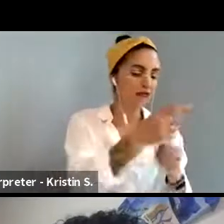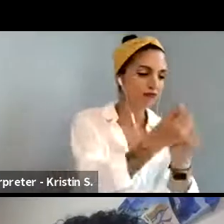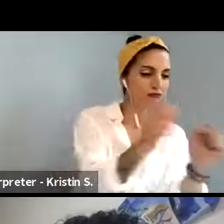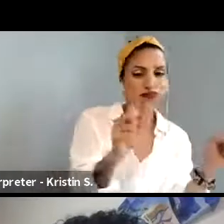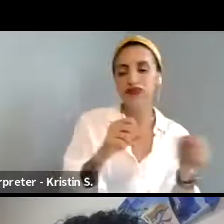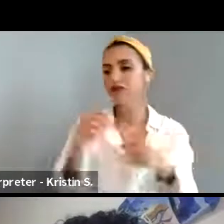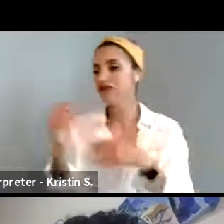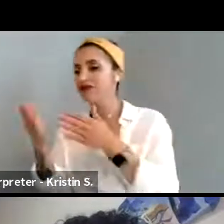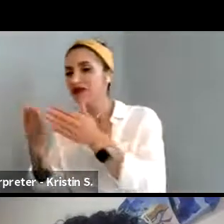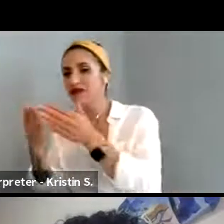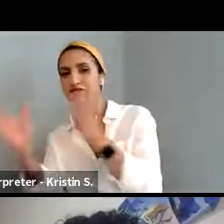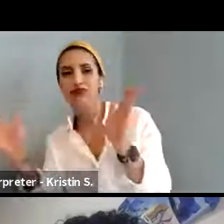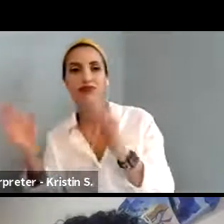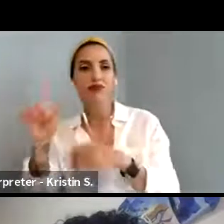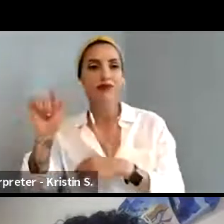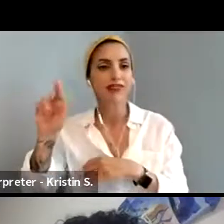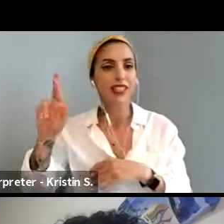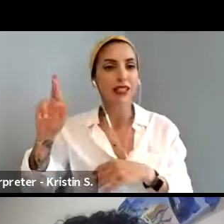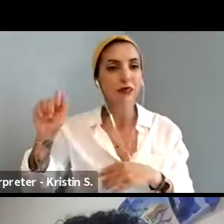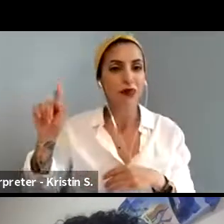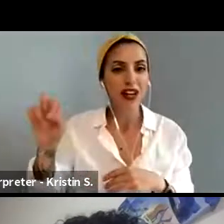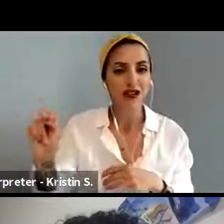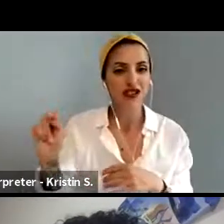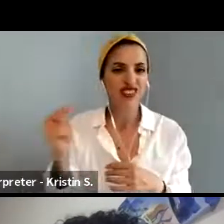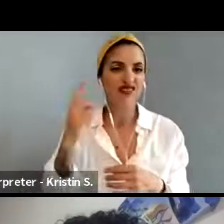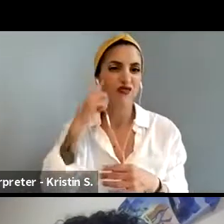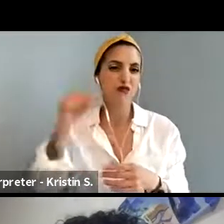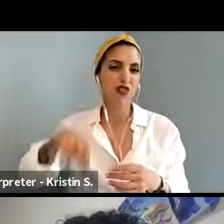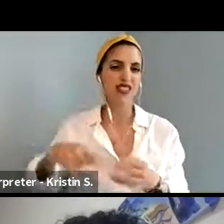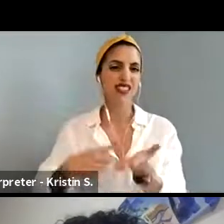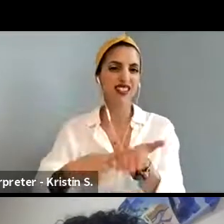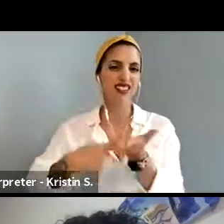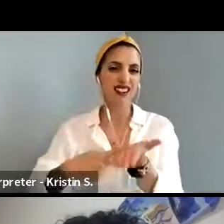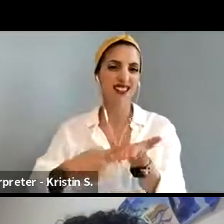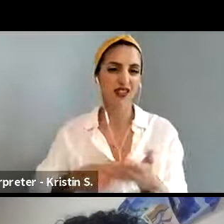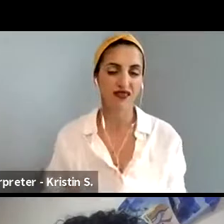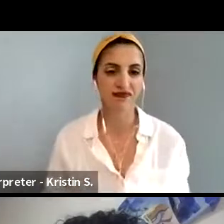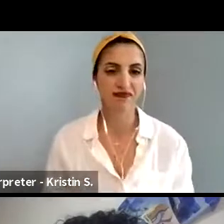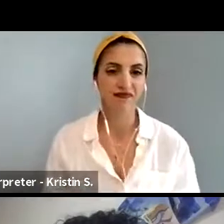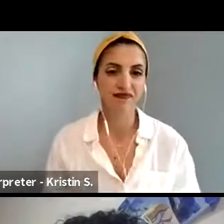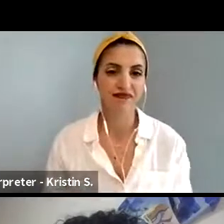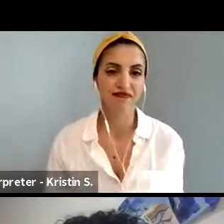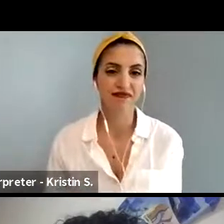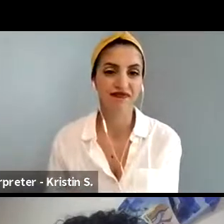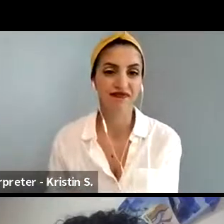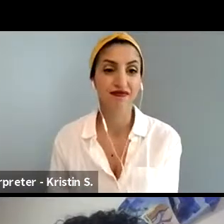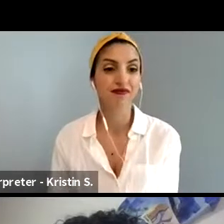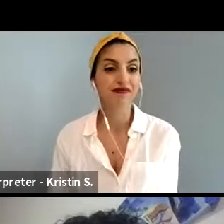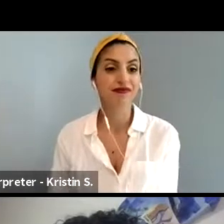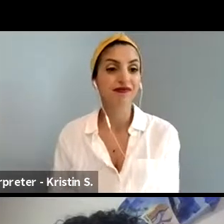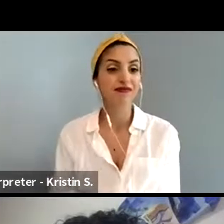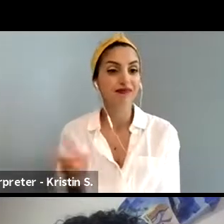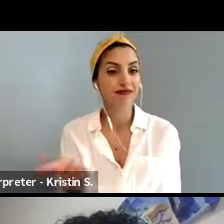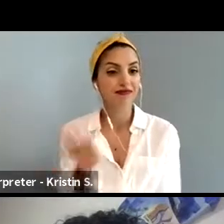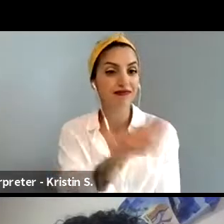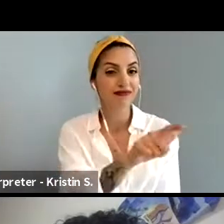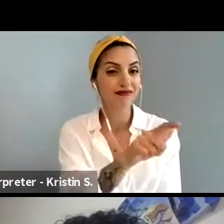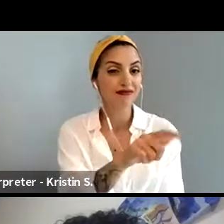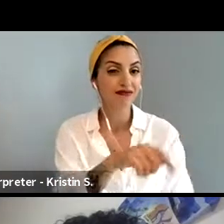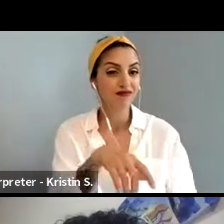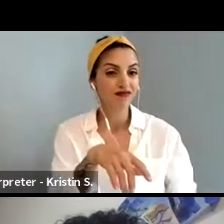kickstarters for this discussion. And Katherine, Risha, what are some of